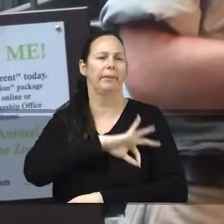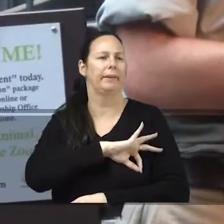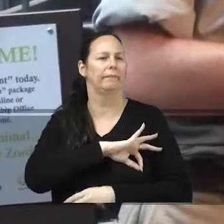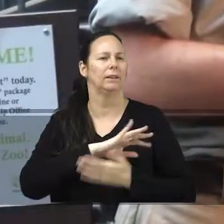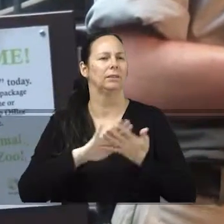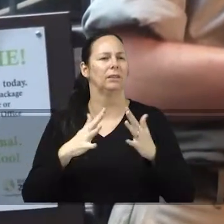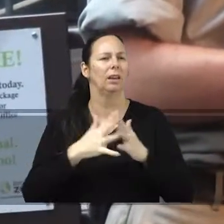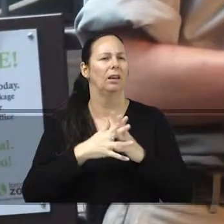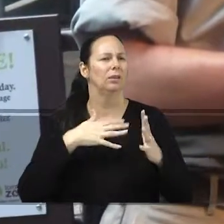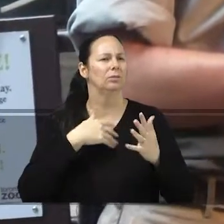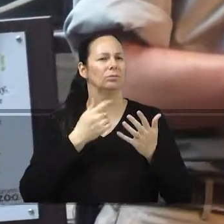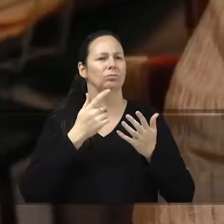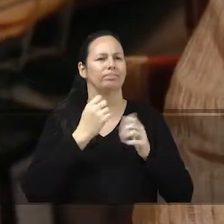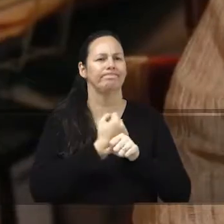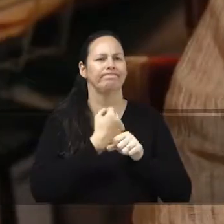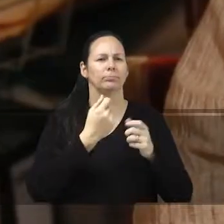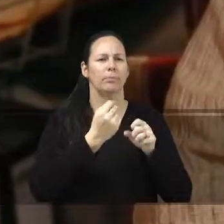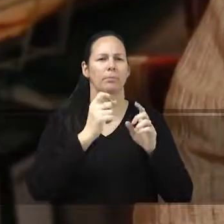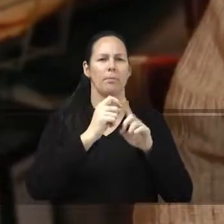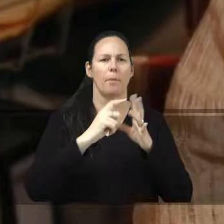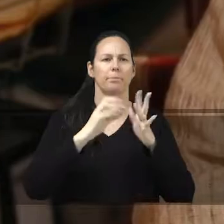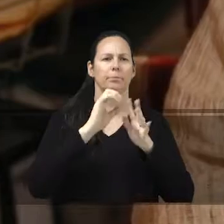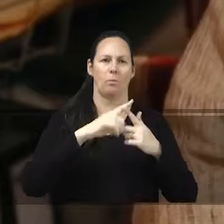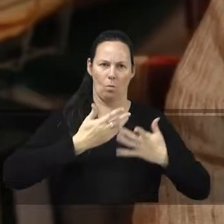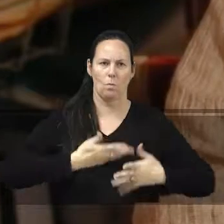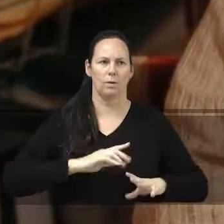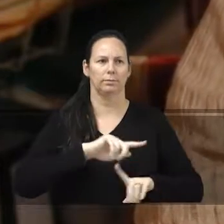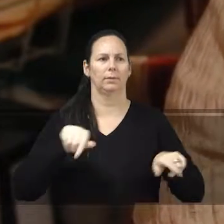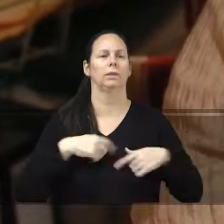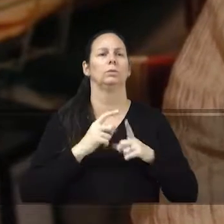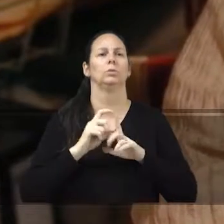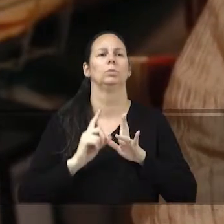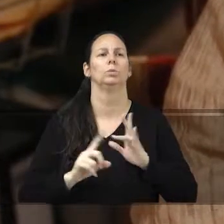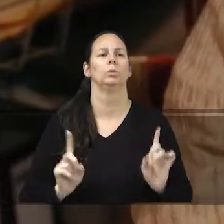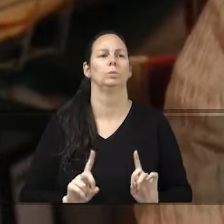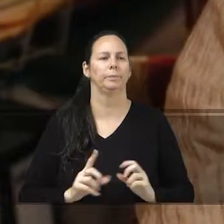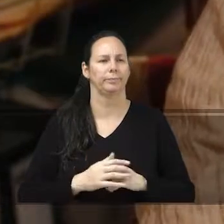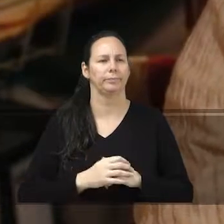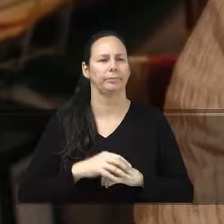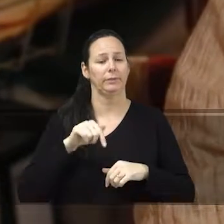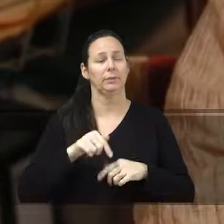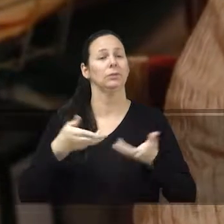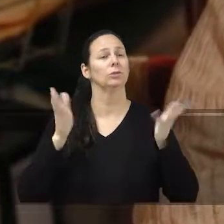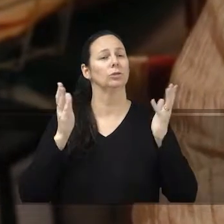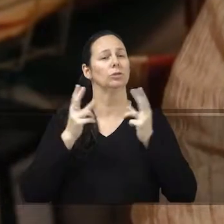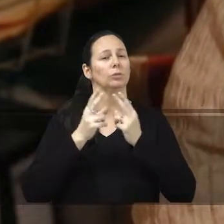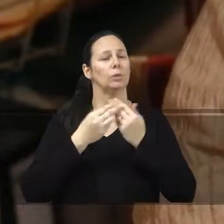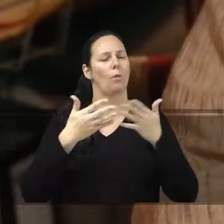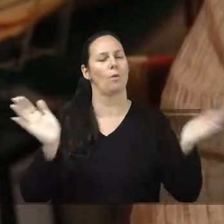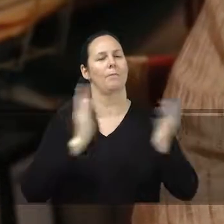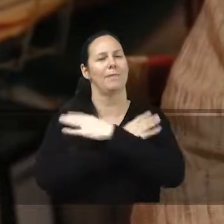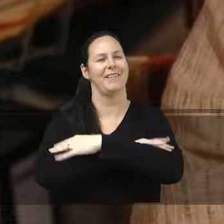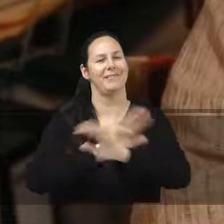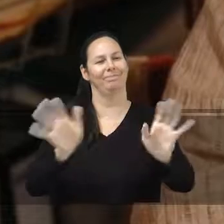open arms, mm-hmm. Rather than a church which punishes. Mm-hmm. So that was fantastic. Mm.